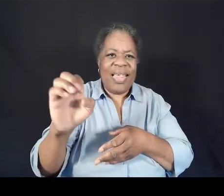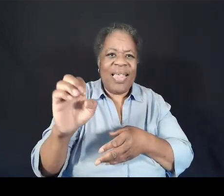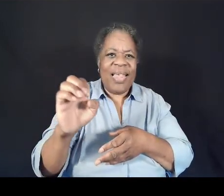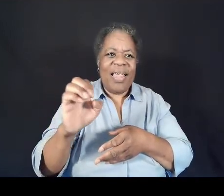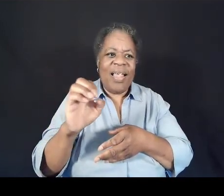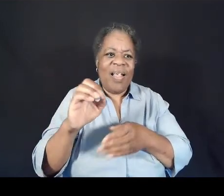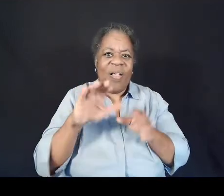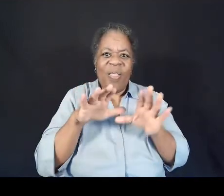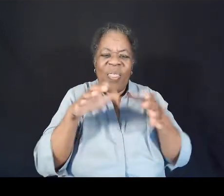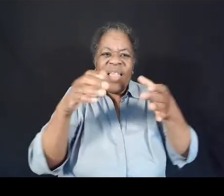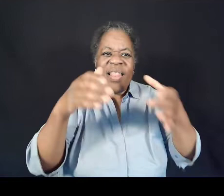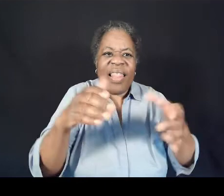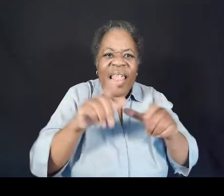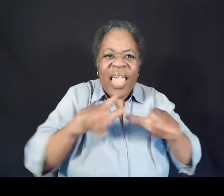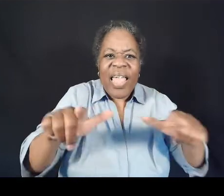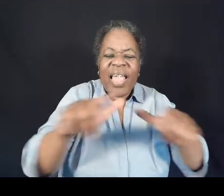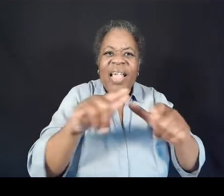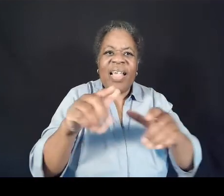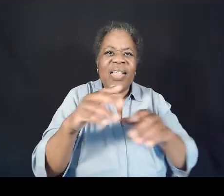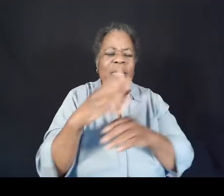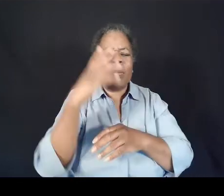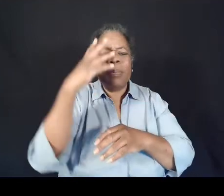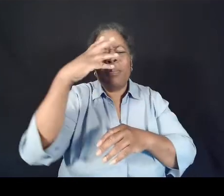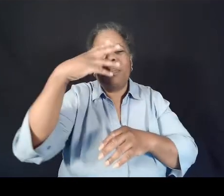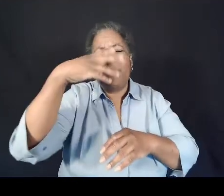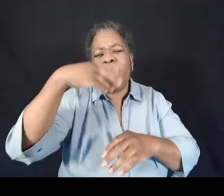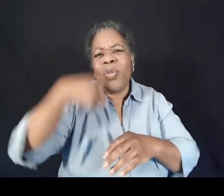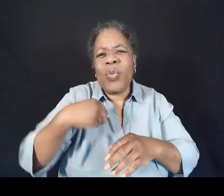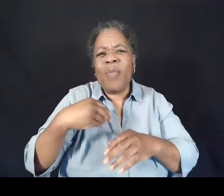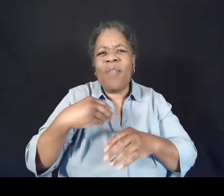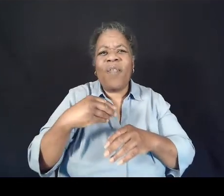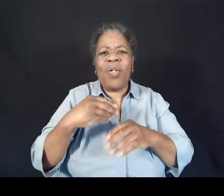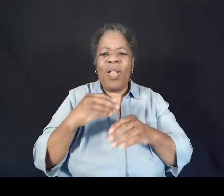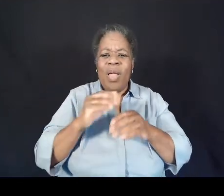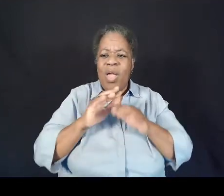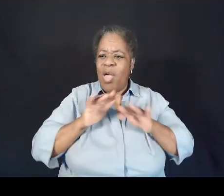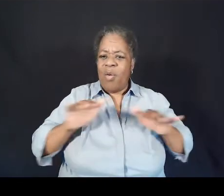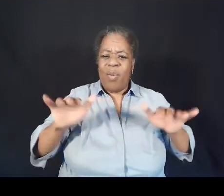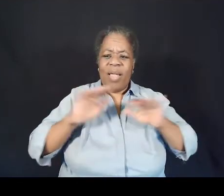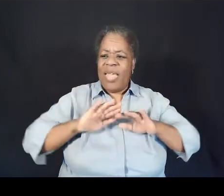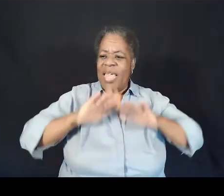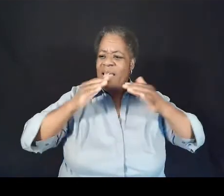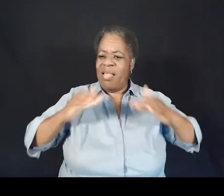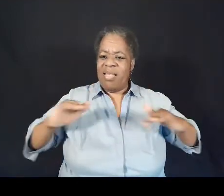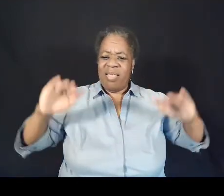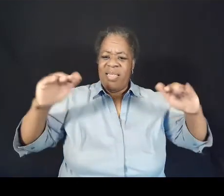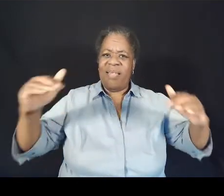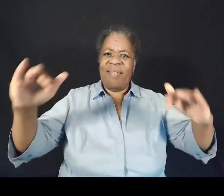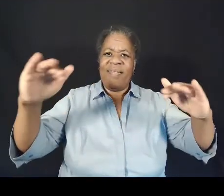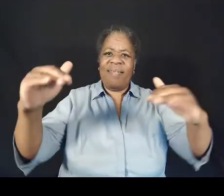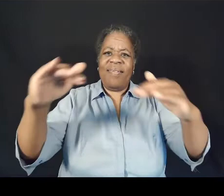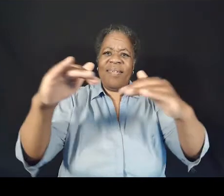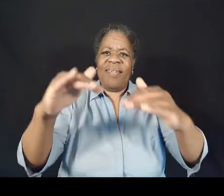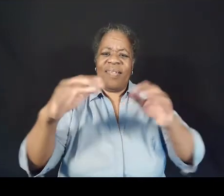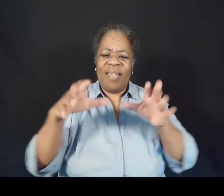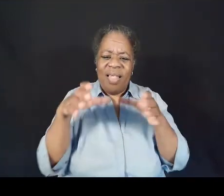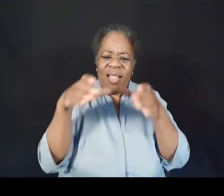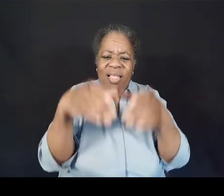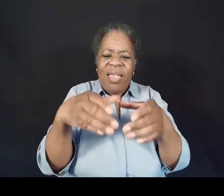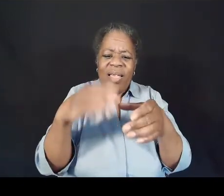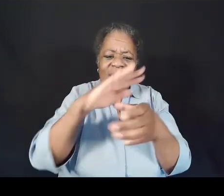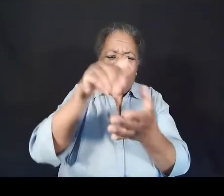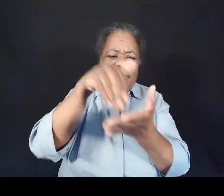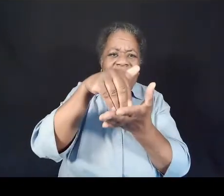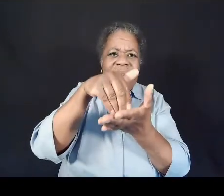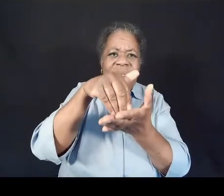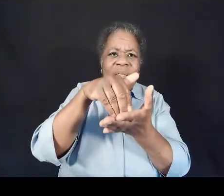set in the rugged hills, a source of life and vitality for the entire region. No wonder Jesus spent